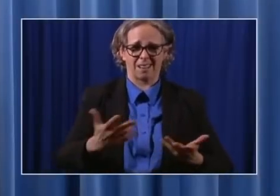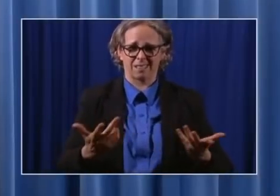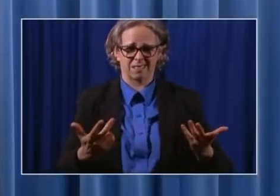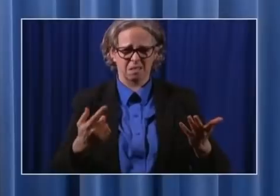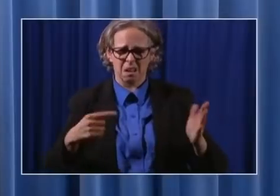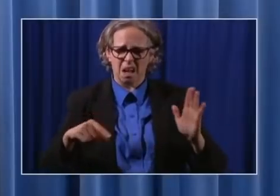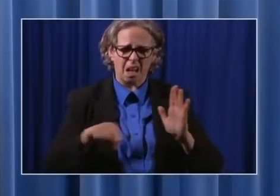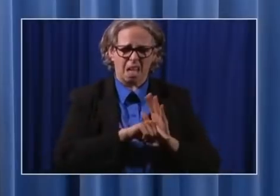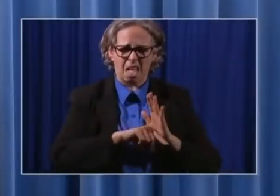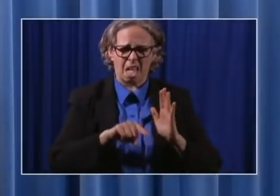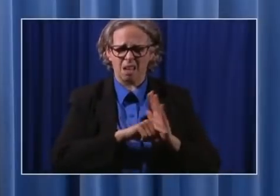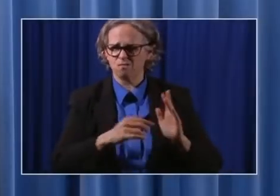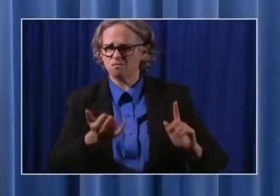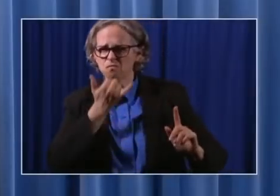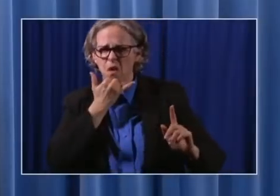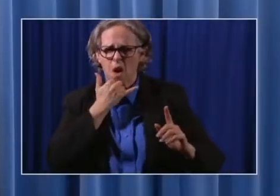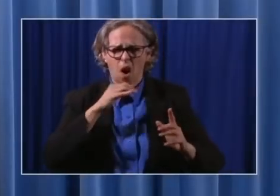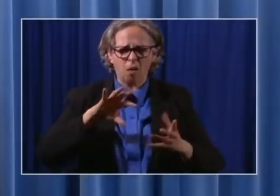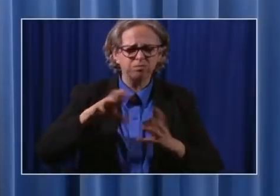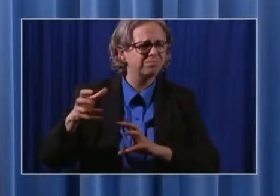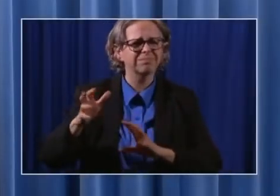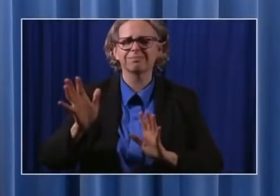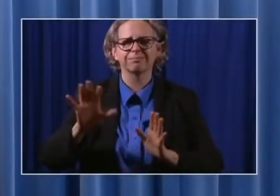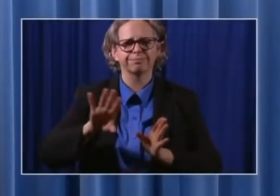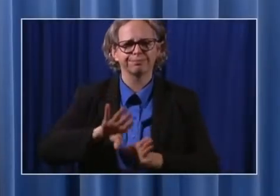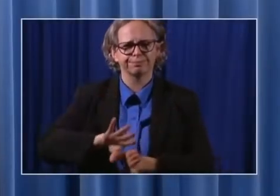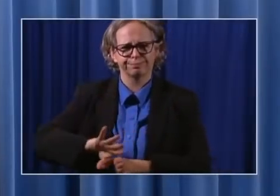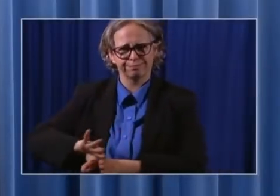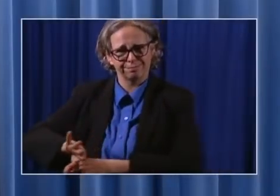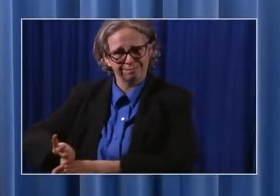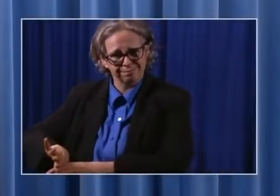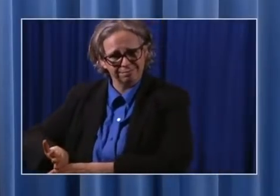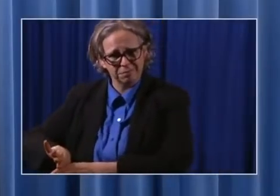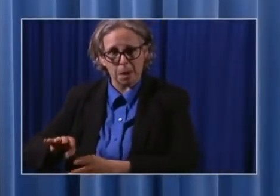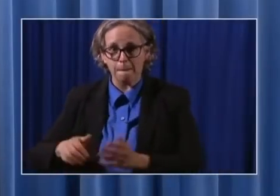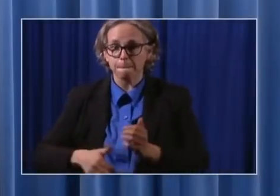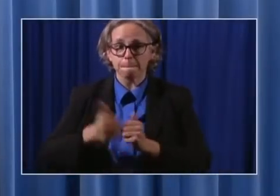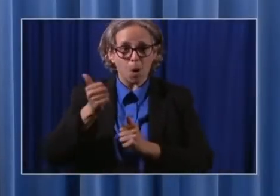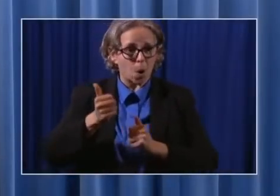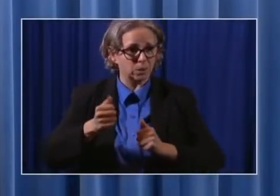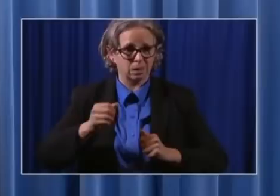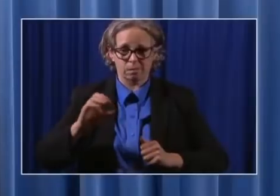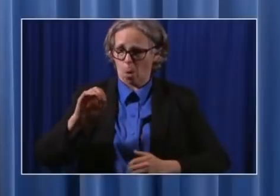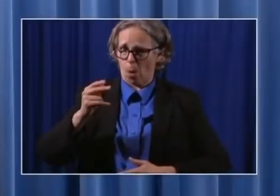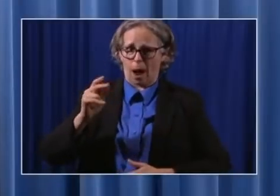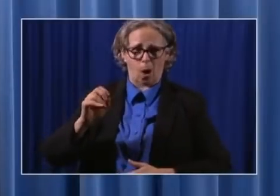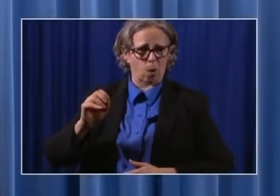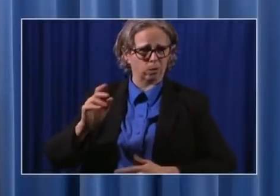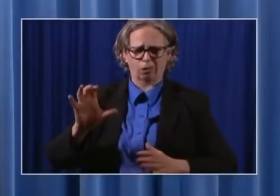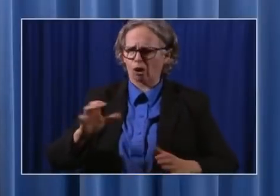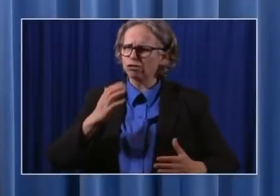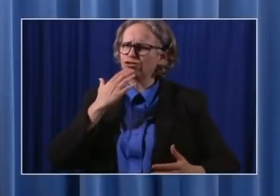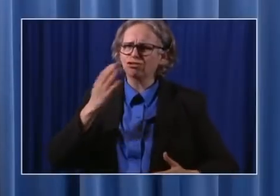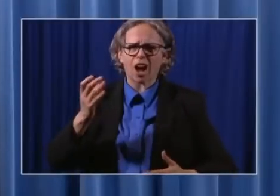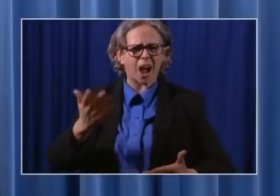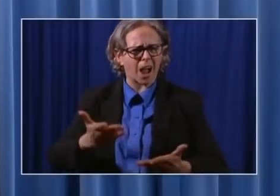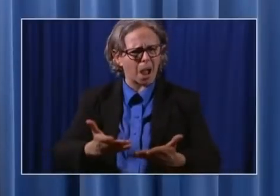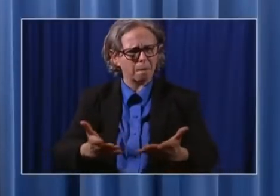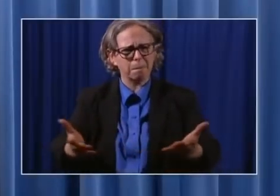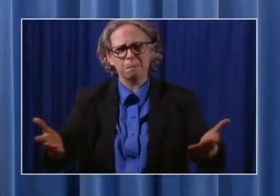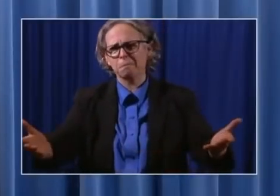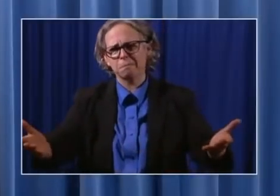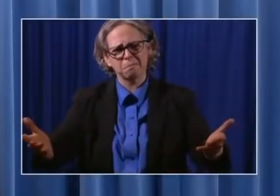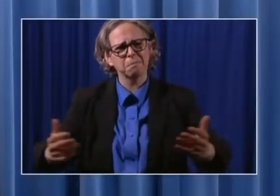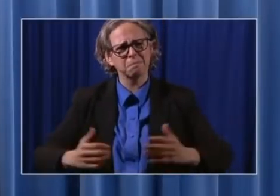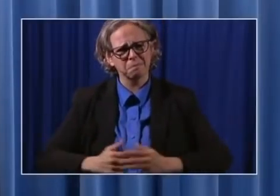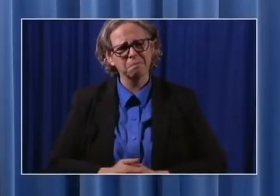virus. And we continue to learn. But I just want to cite two examples. Yesterday we heard from Jill Parker of